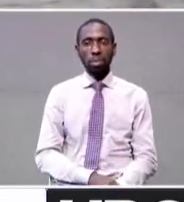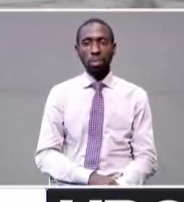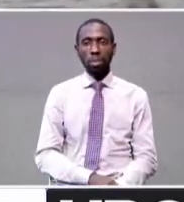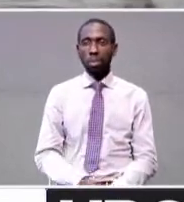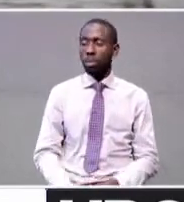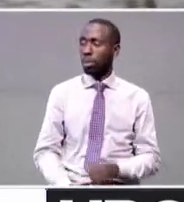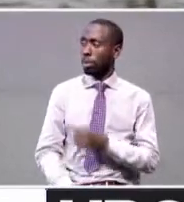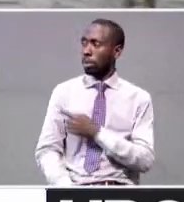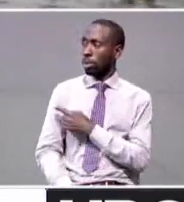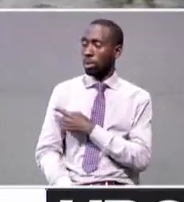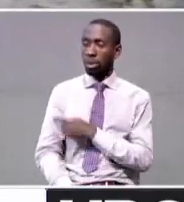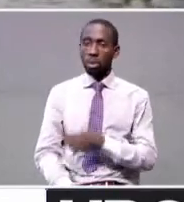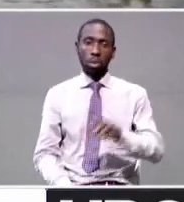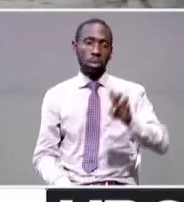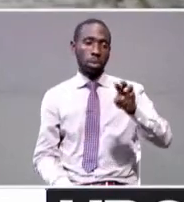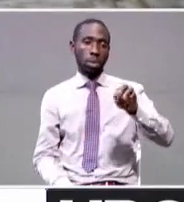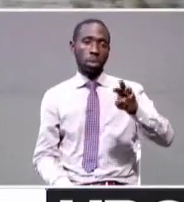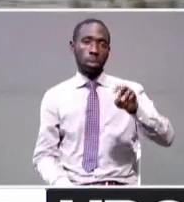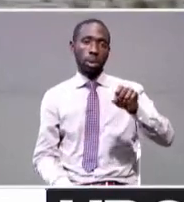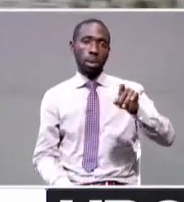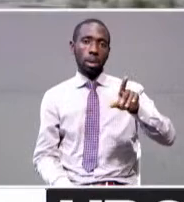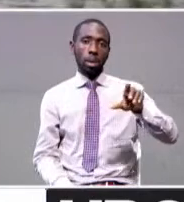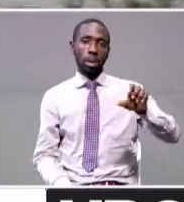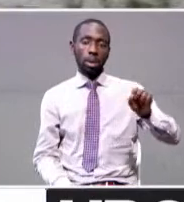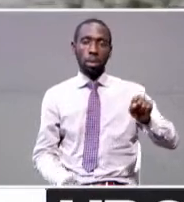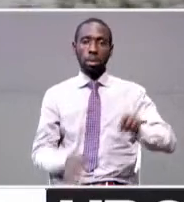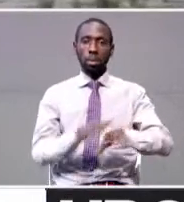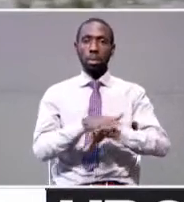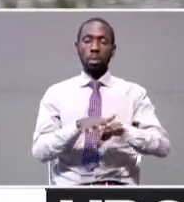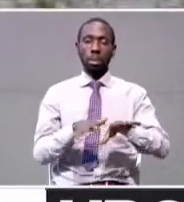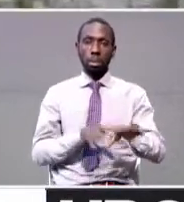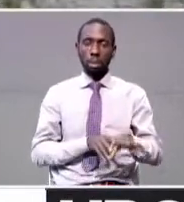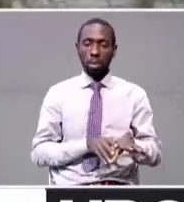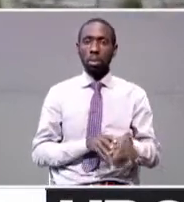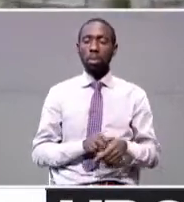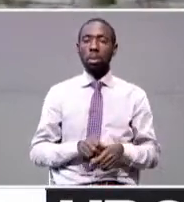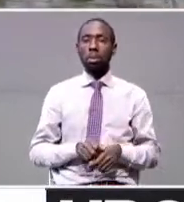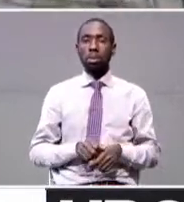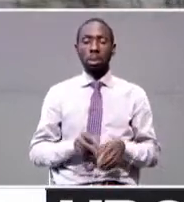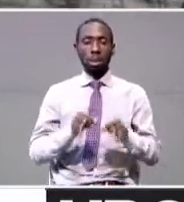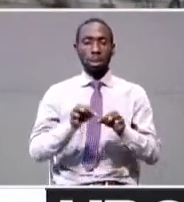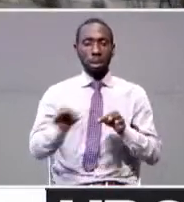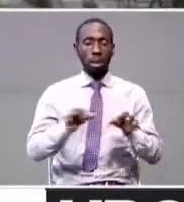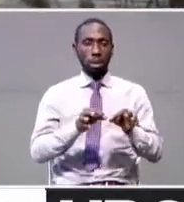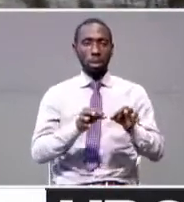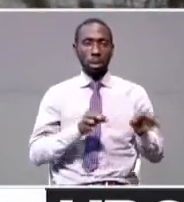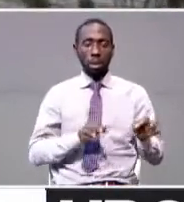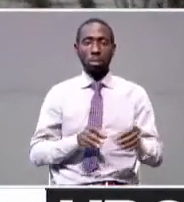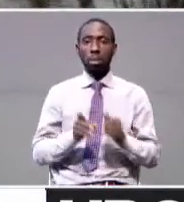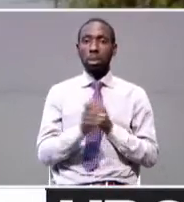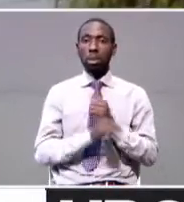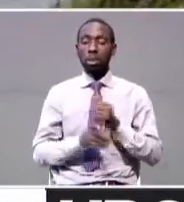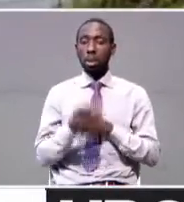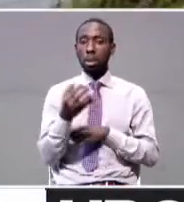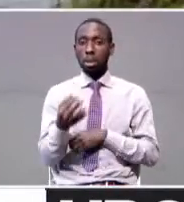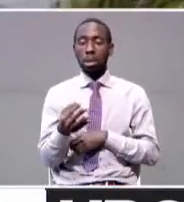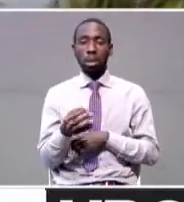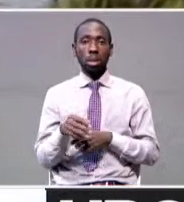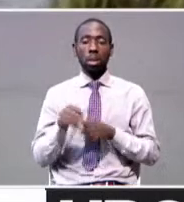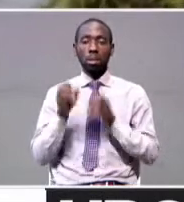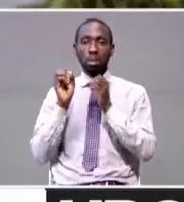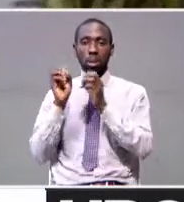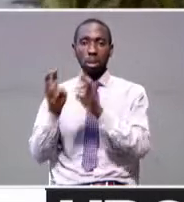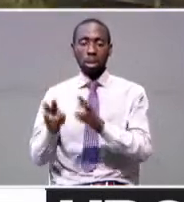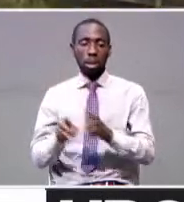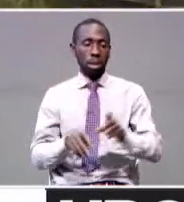Eno ennyanja wamala ewezako kilomita 205 eyeetoloddwa ebitoogo esangibwa mu disitulikiti 3 okuli Mityana, Kassanda ne